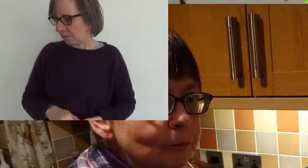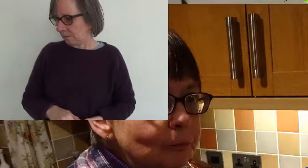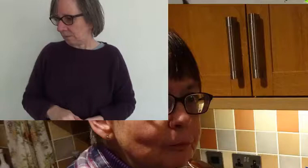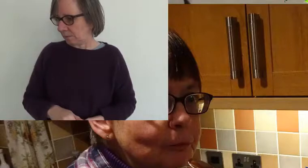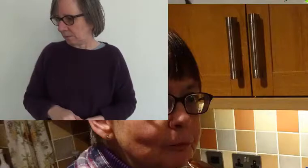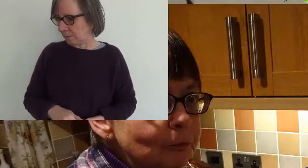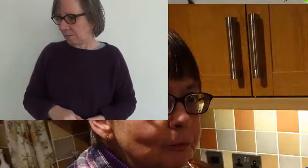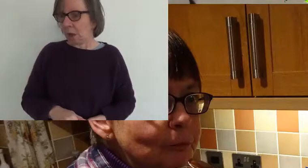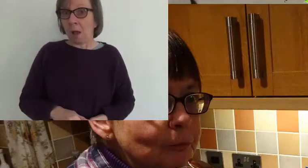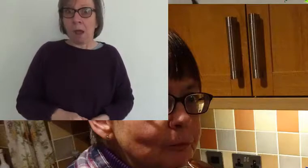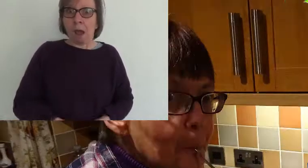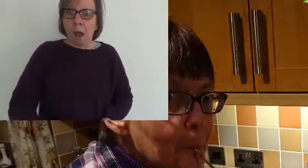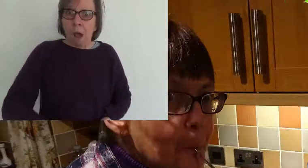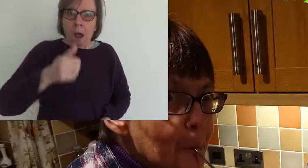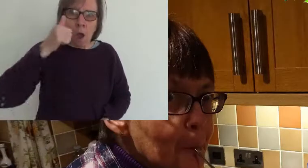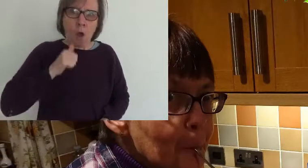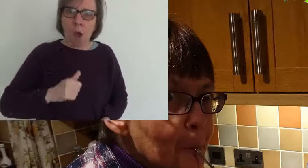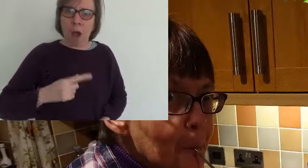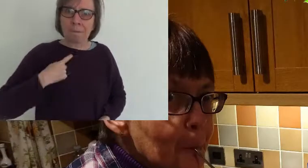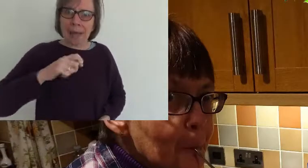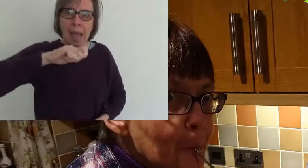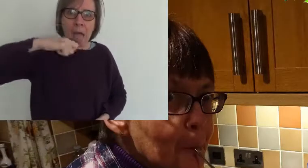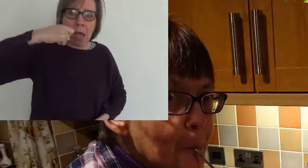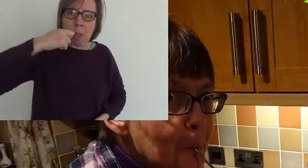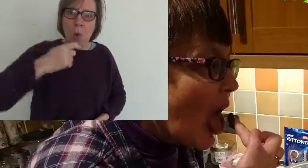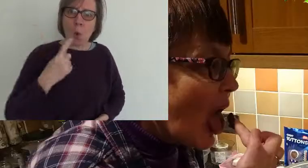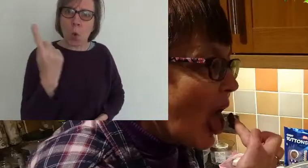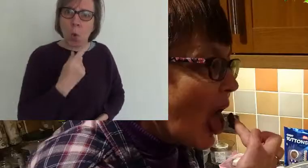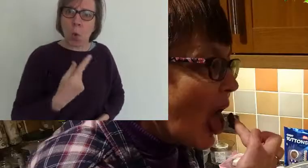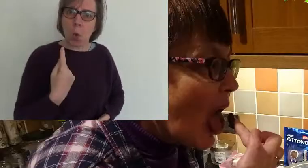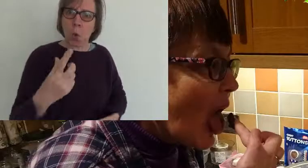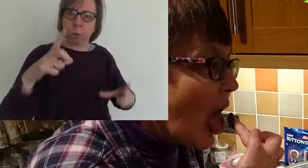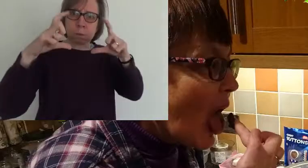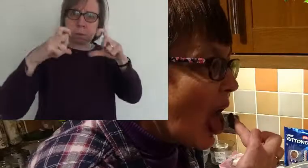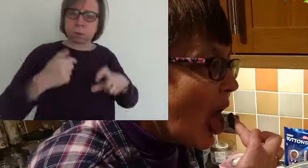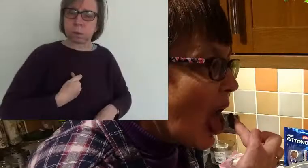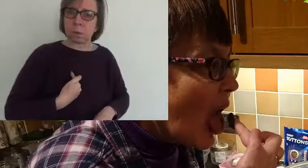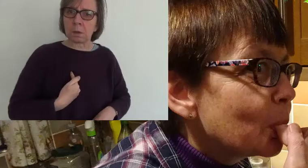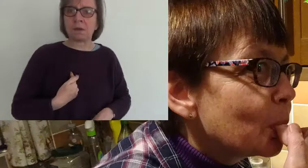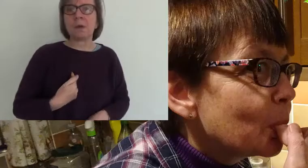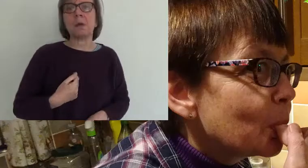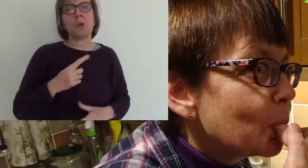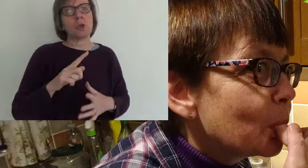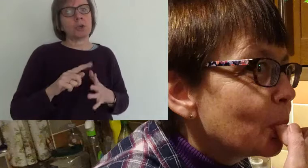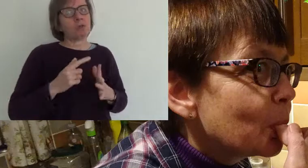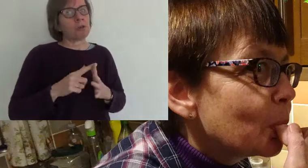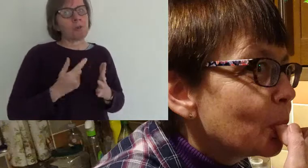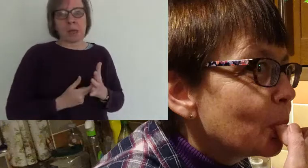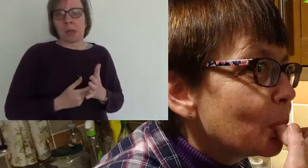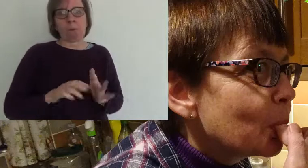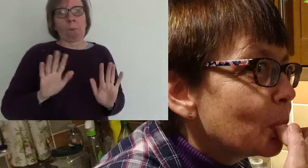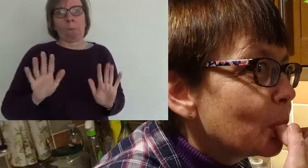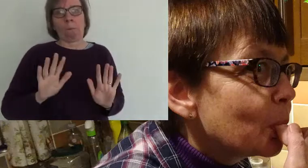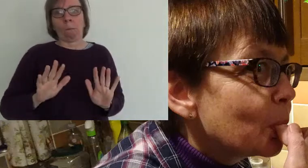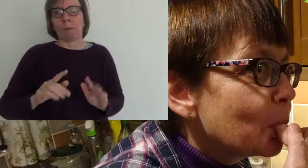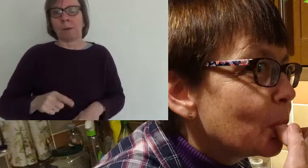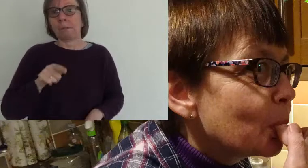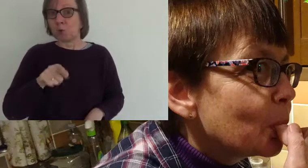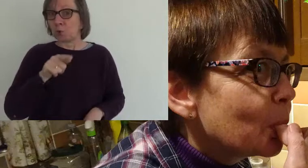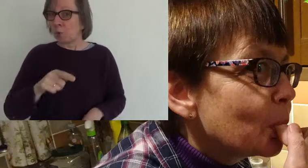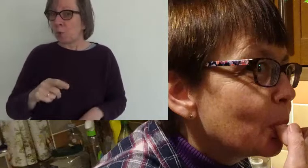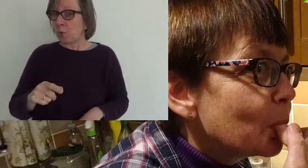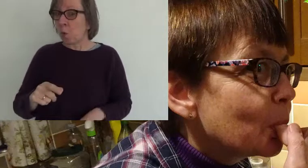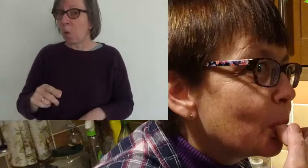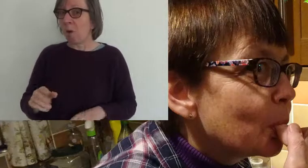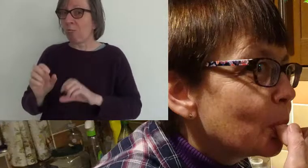Oh, who took the photos of me licking the spoon? Oh, I bet that was Jeremy. But make sure you don't waste